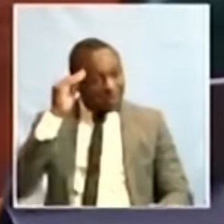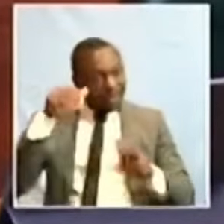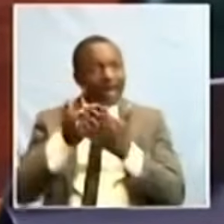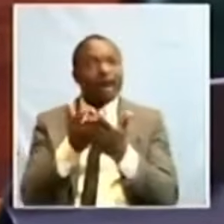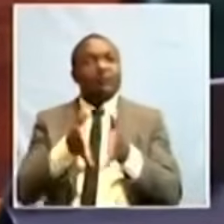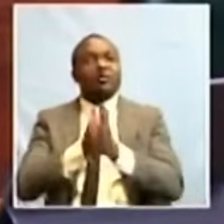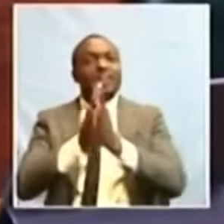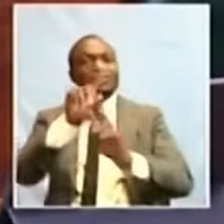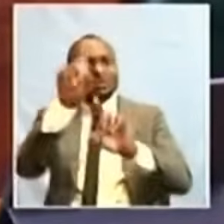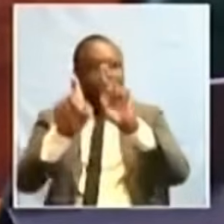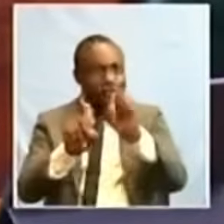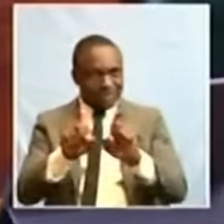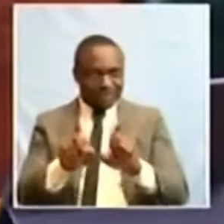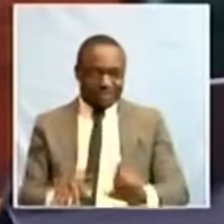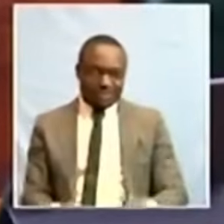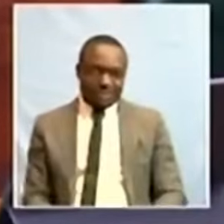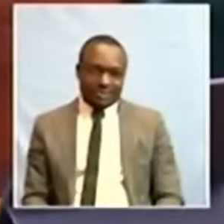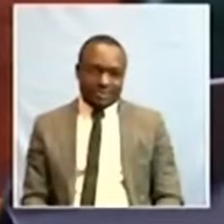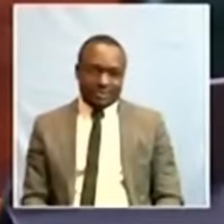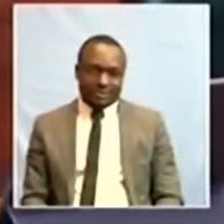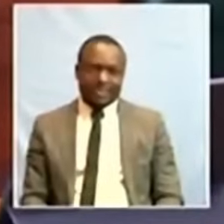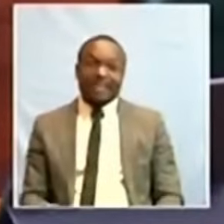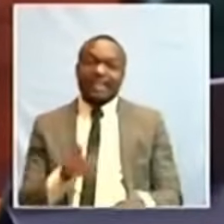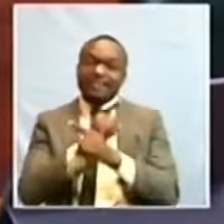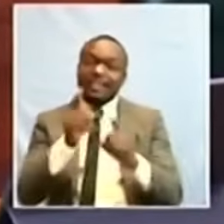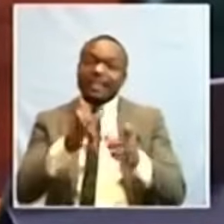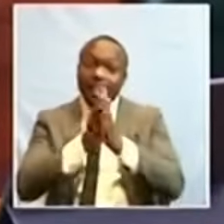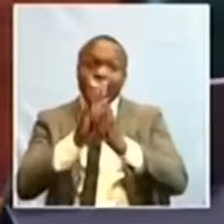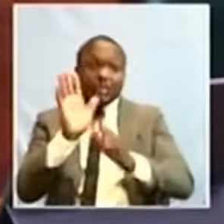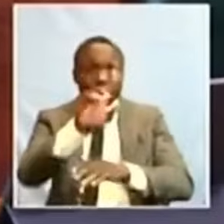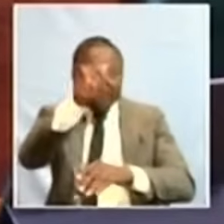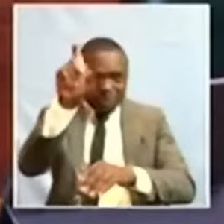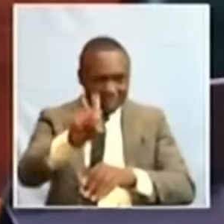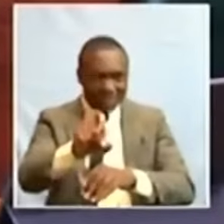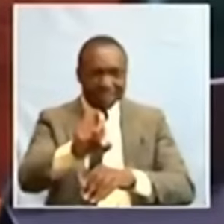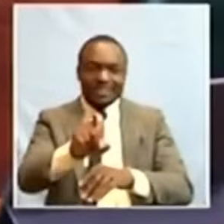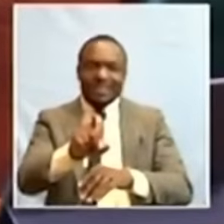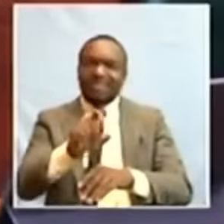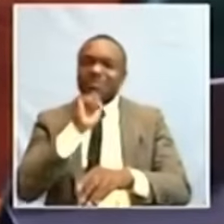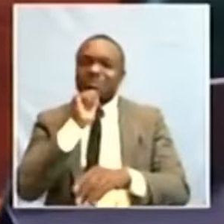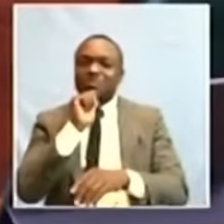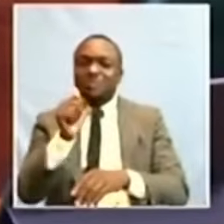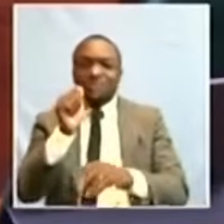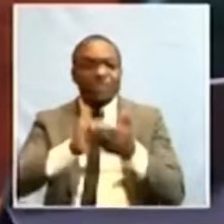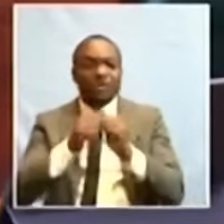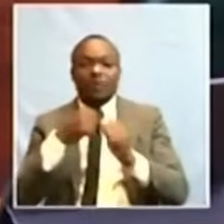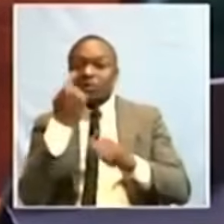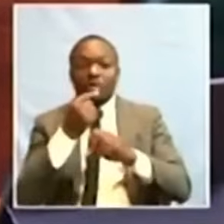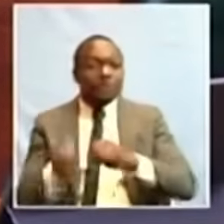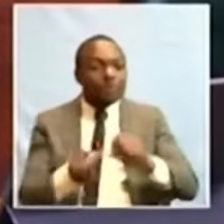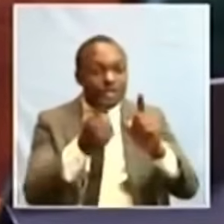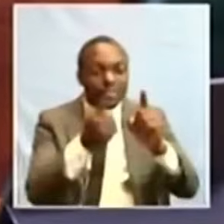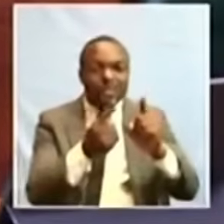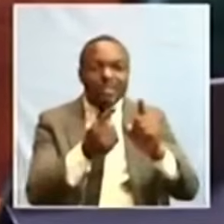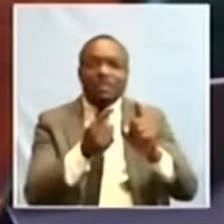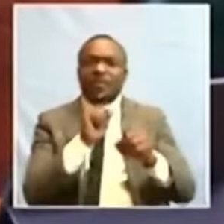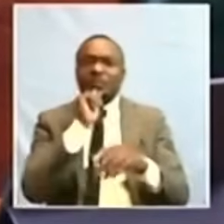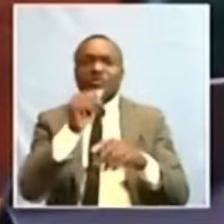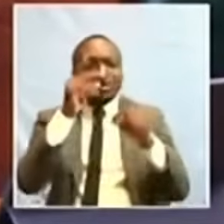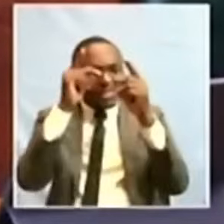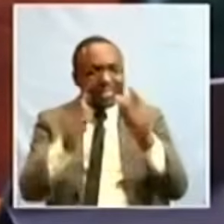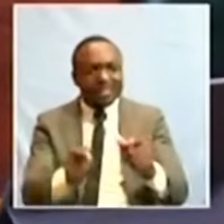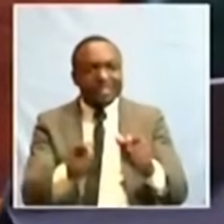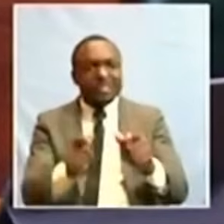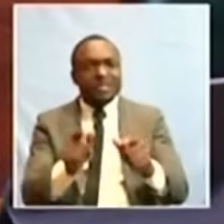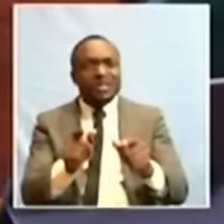ask questions. Please ask your question. It doesn't matter who is going where. We haven't even reached